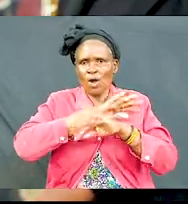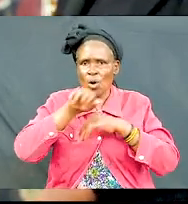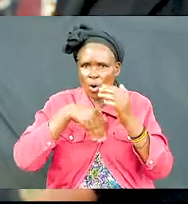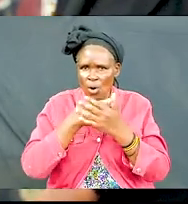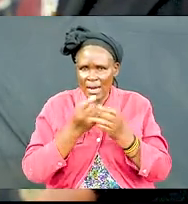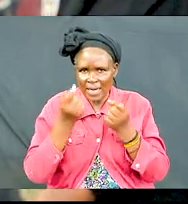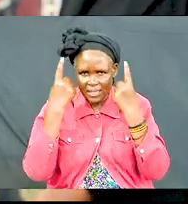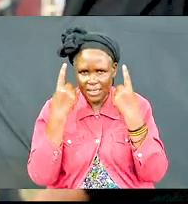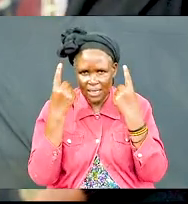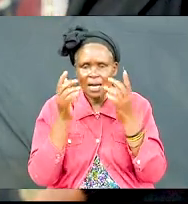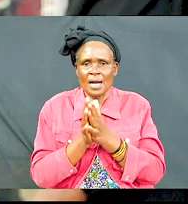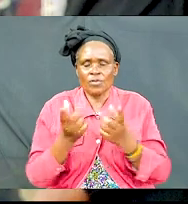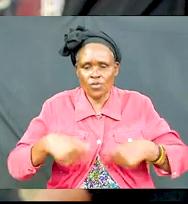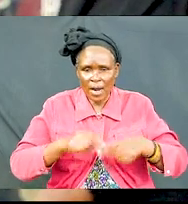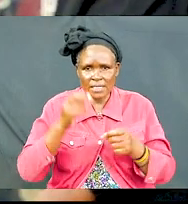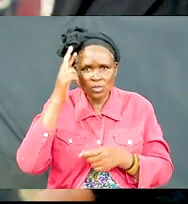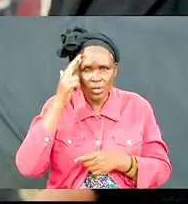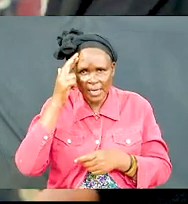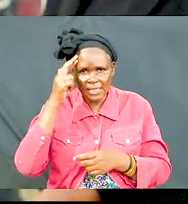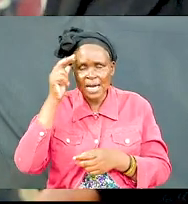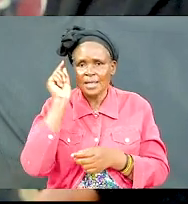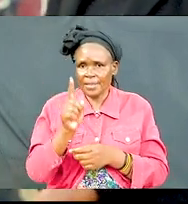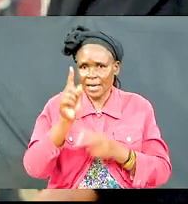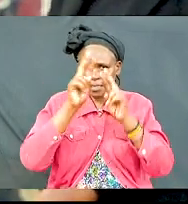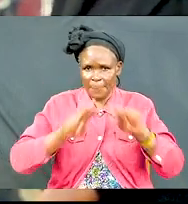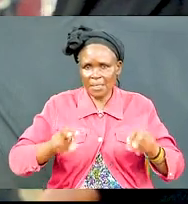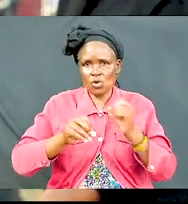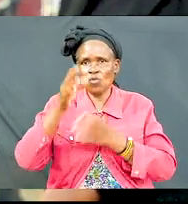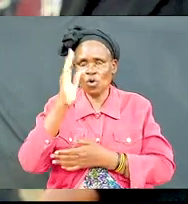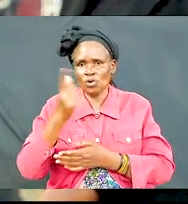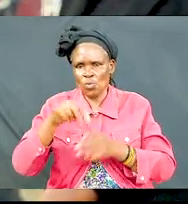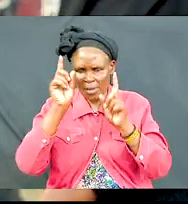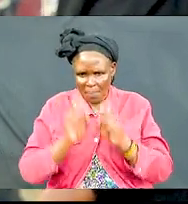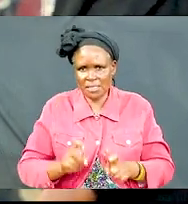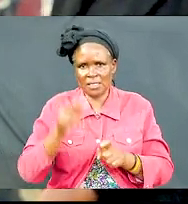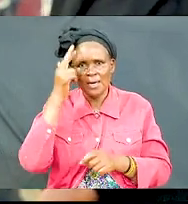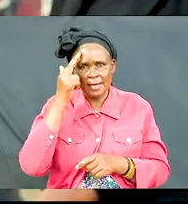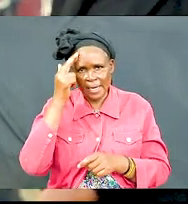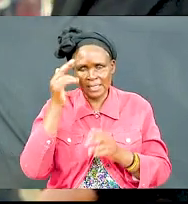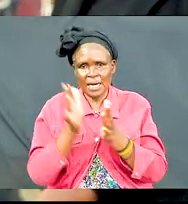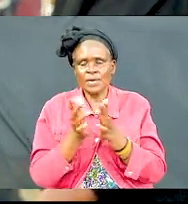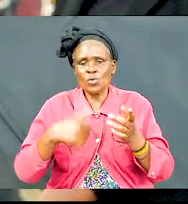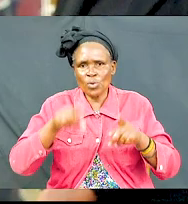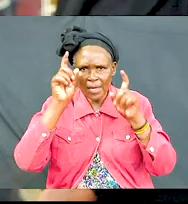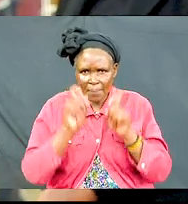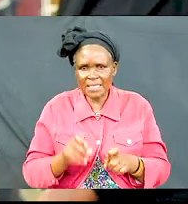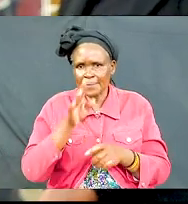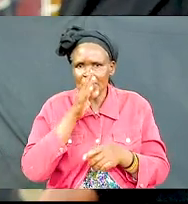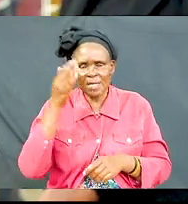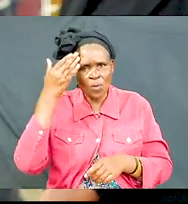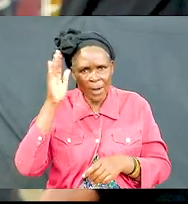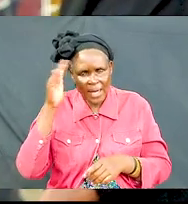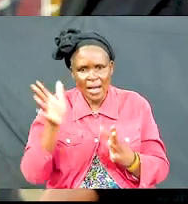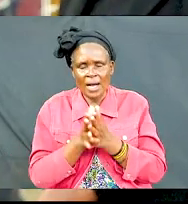And for us to realize that peace of God, we must realize and we must be aware and